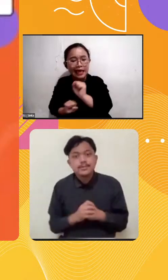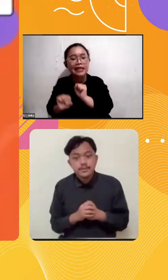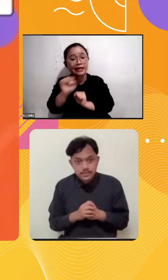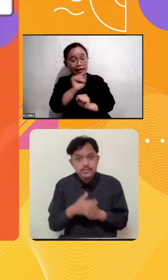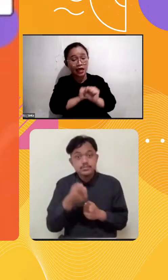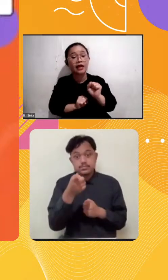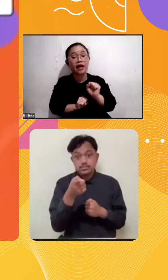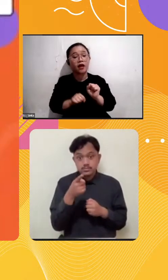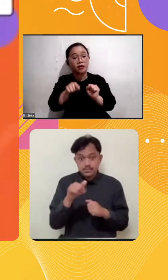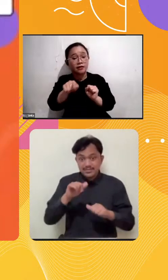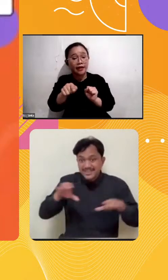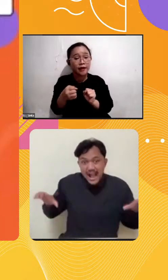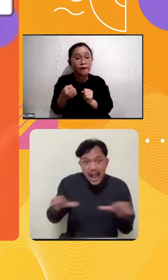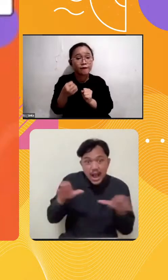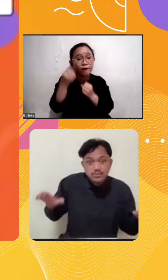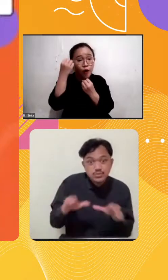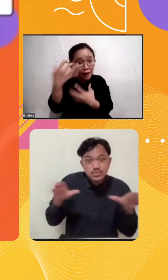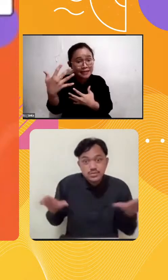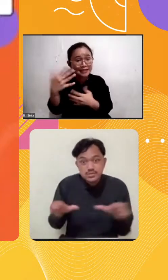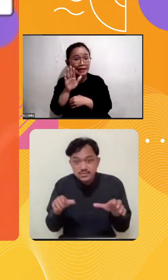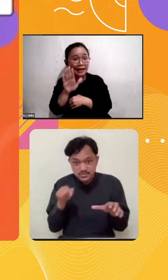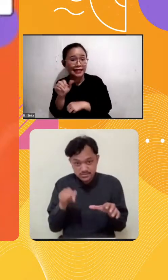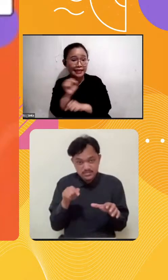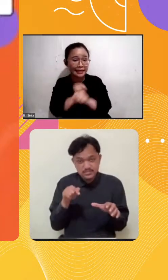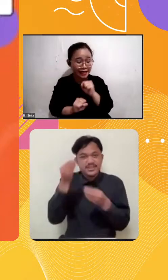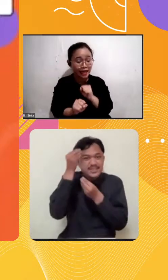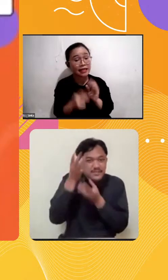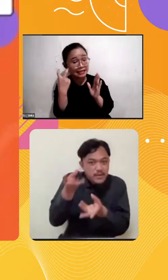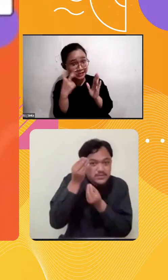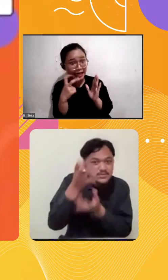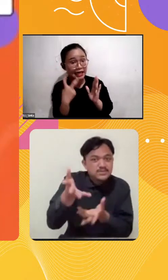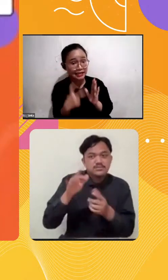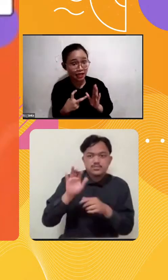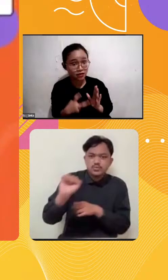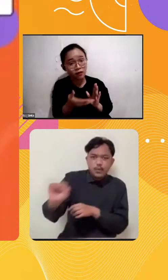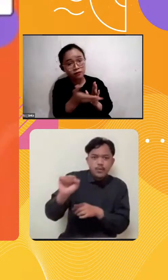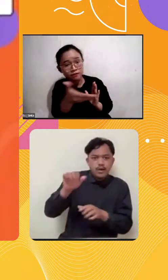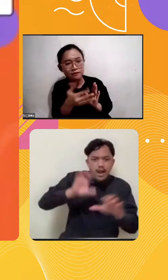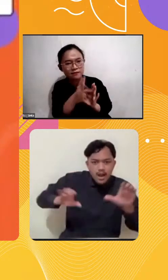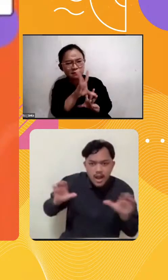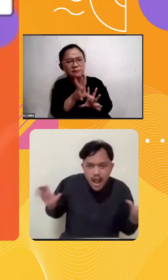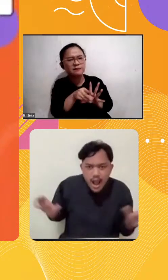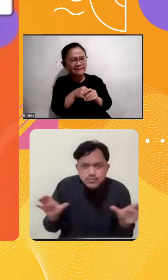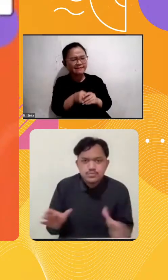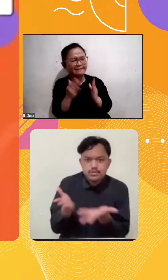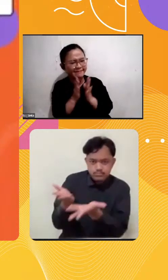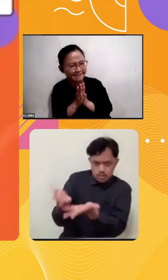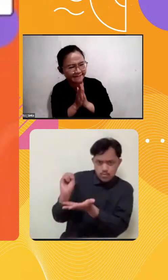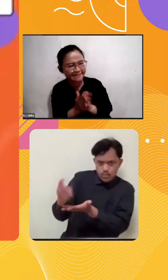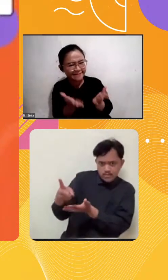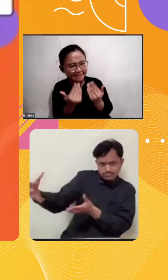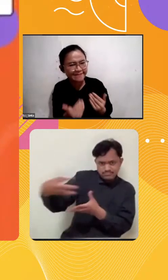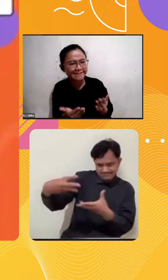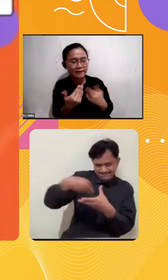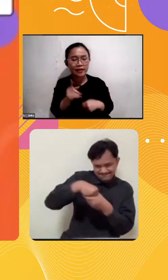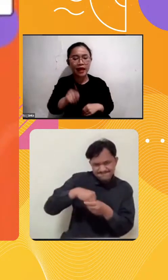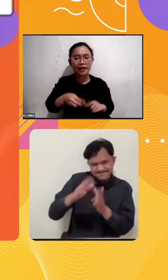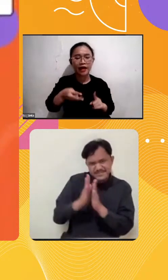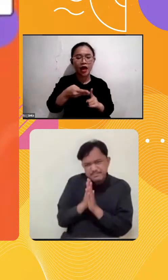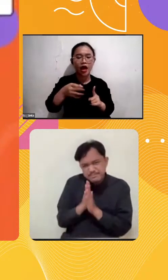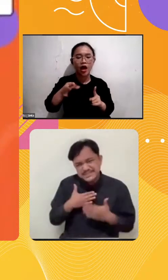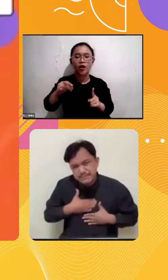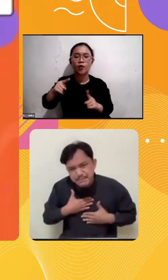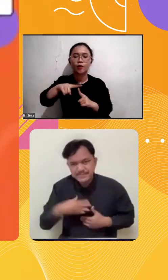the updates of the event. We're looking forward to your participation. Moreover, we will still have a bootcamp for Asia